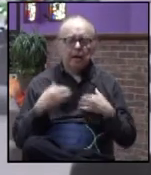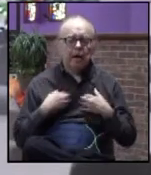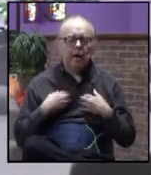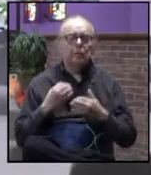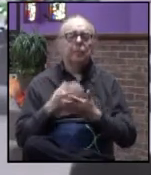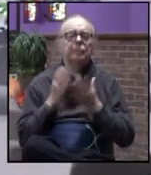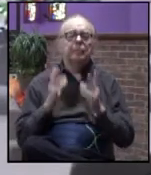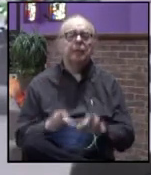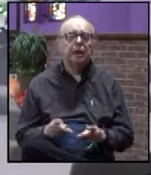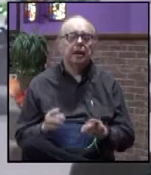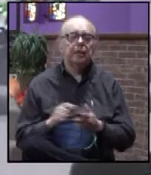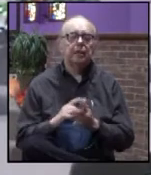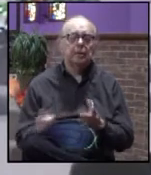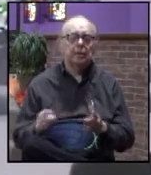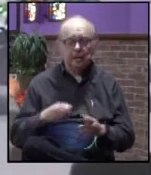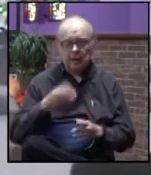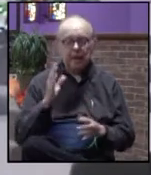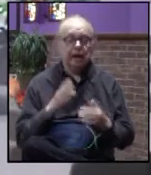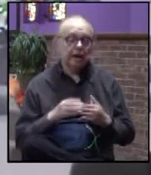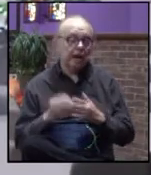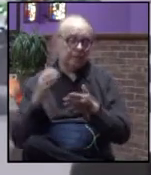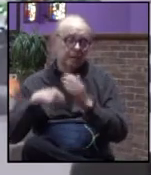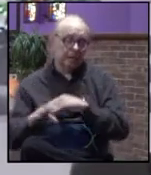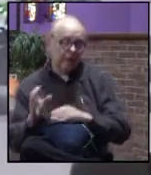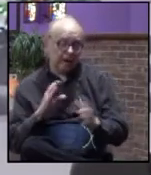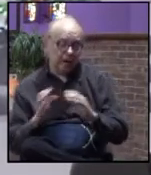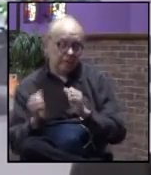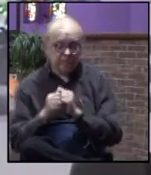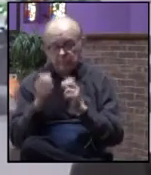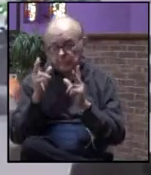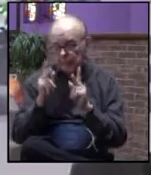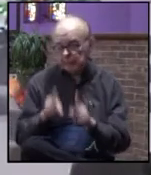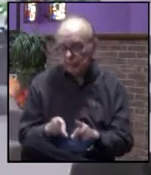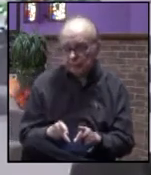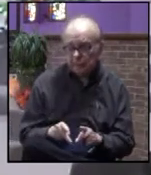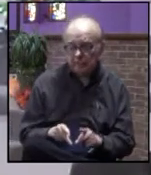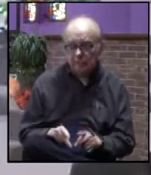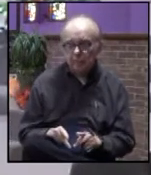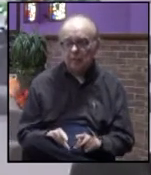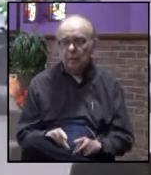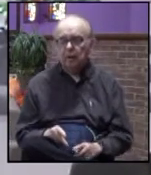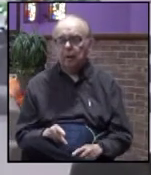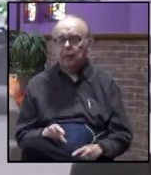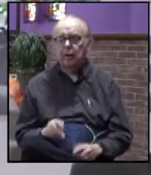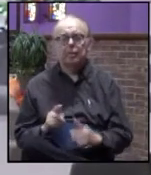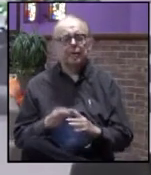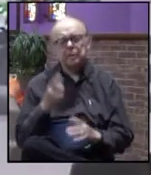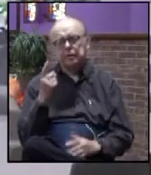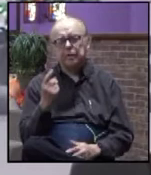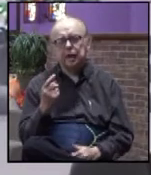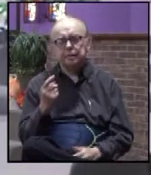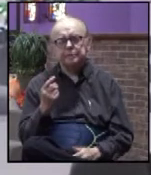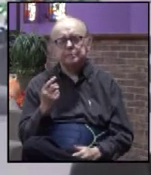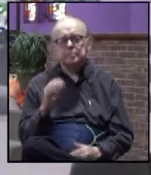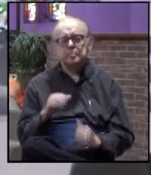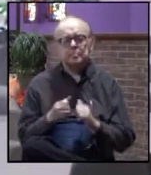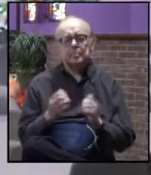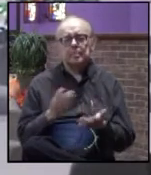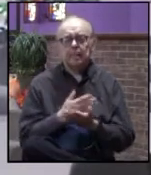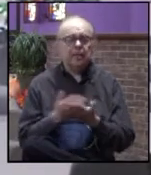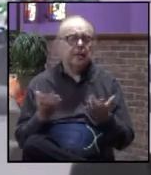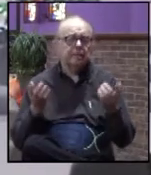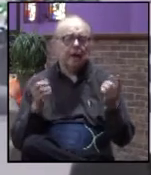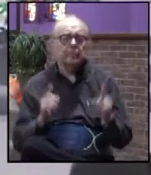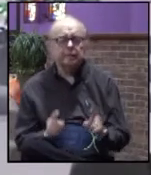with somebody this week that God led you into that conversation? And begin to understand how things